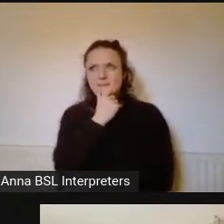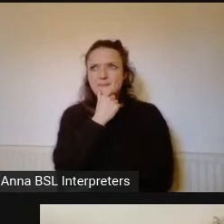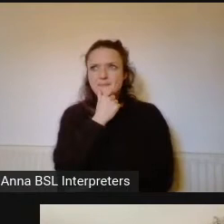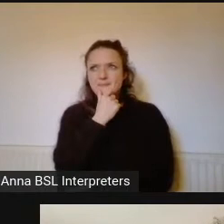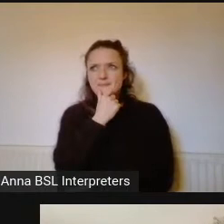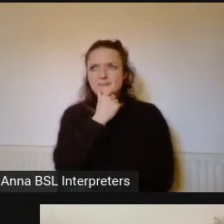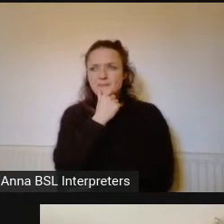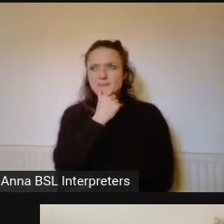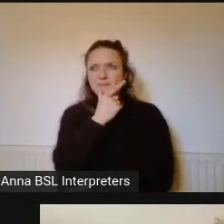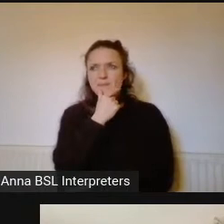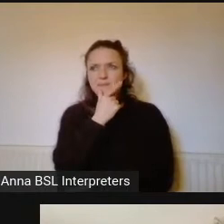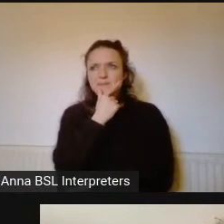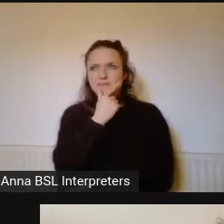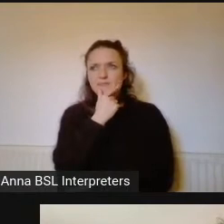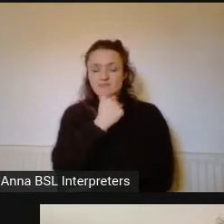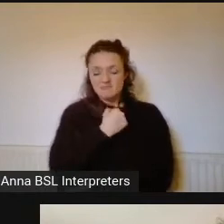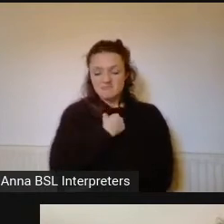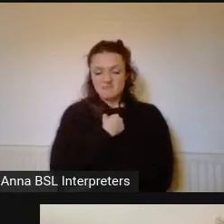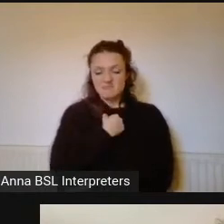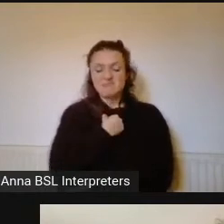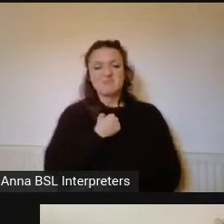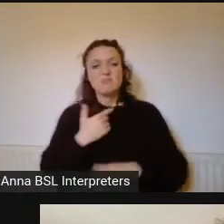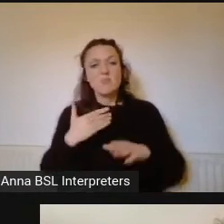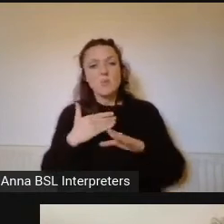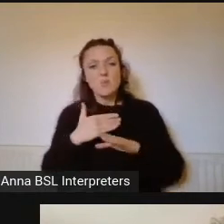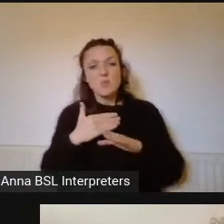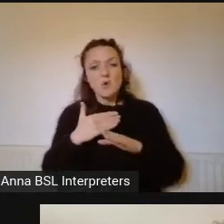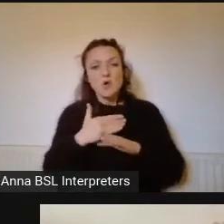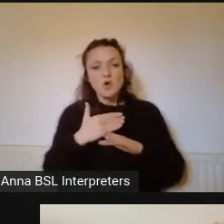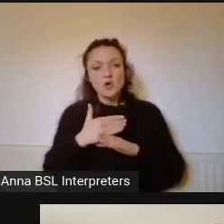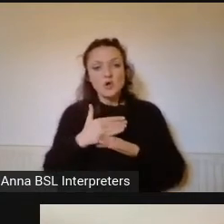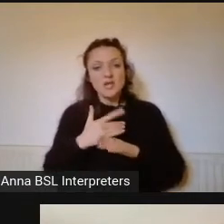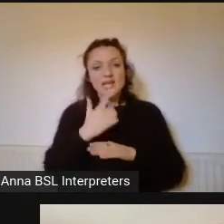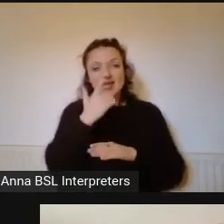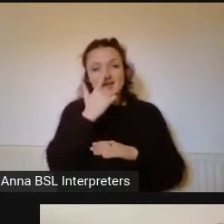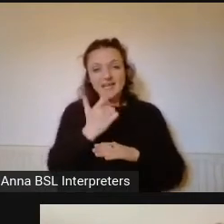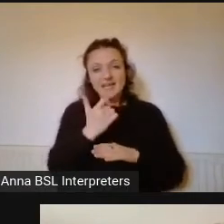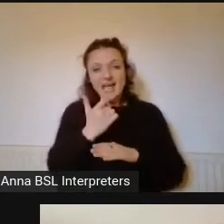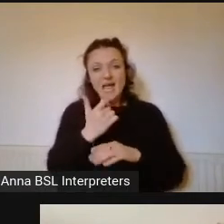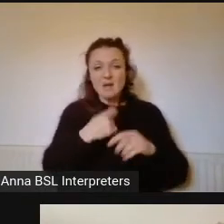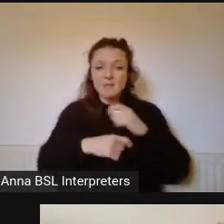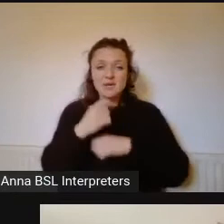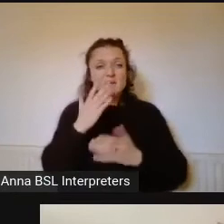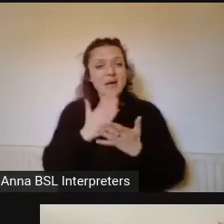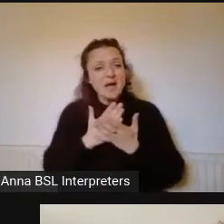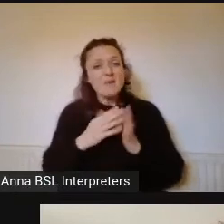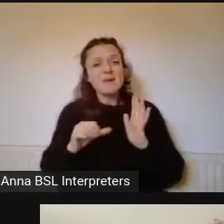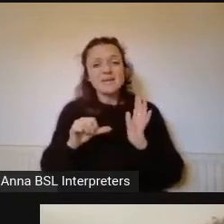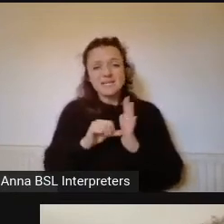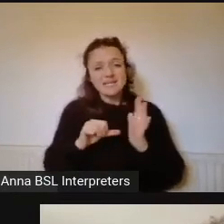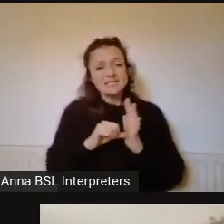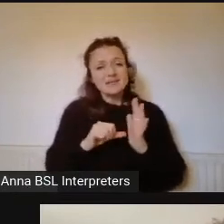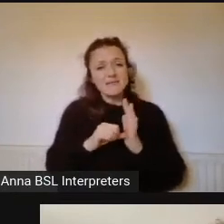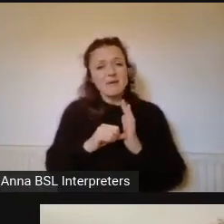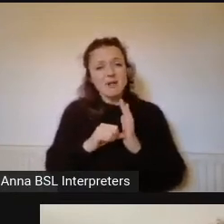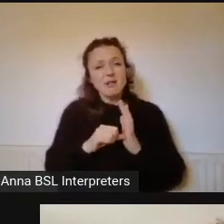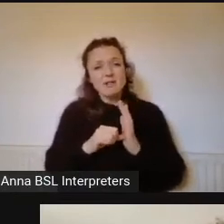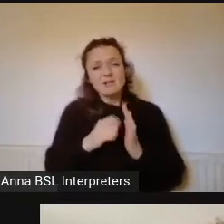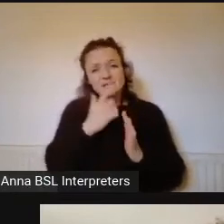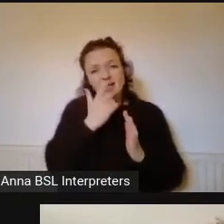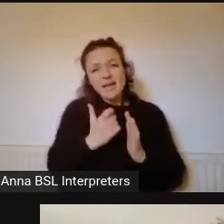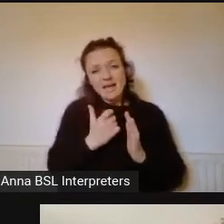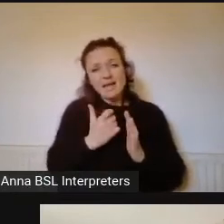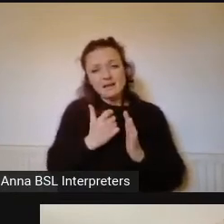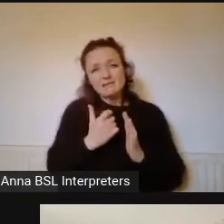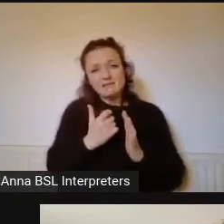you know, in the work that we do, it can get very, very difficult. I mean, obviously, you